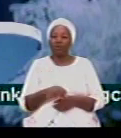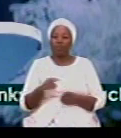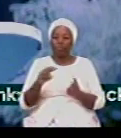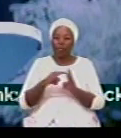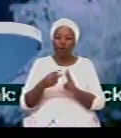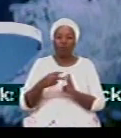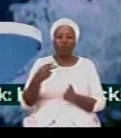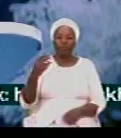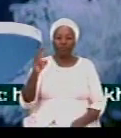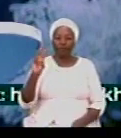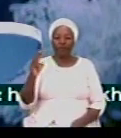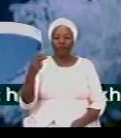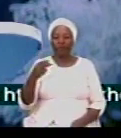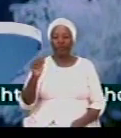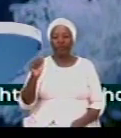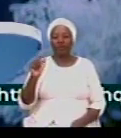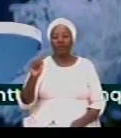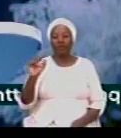number,